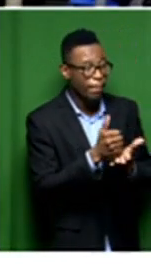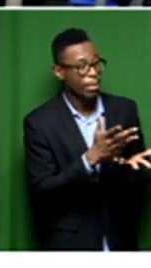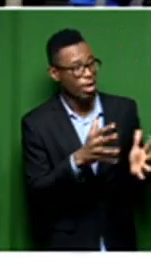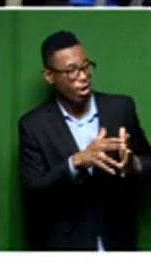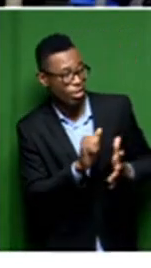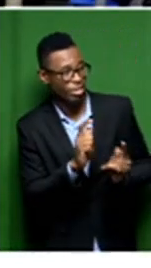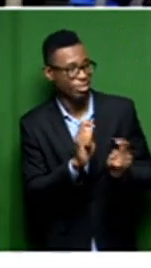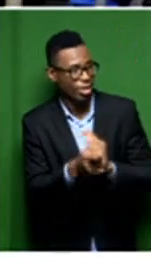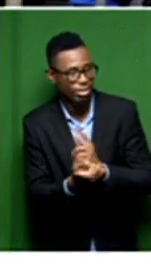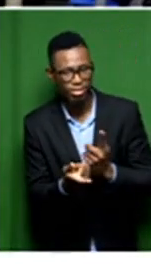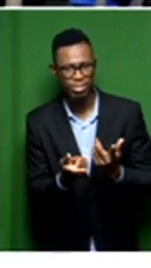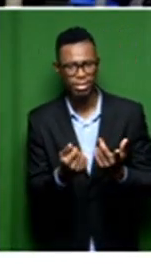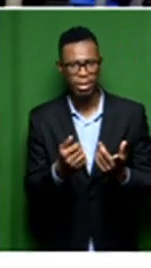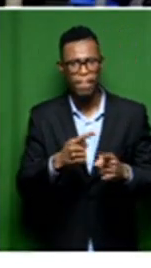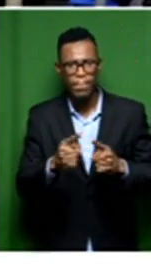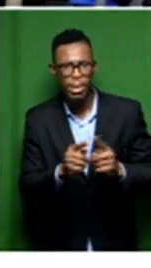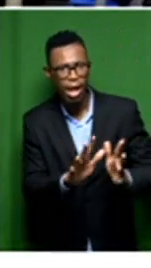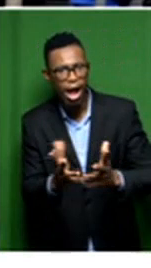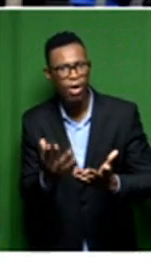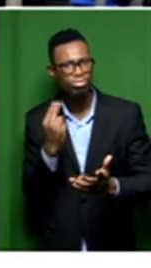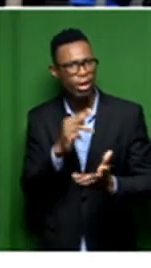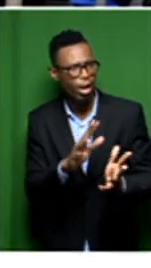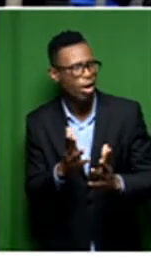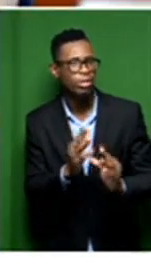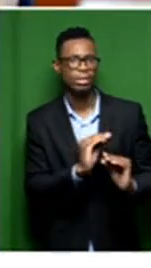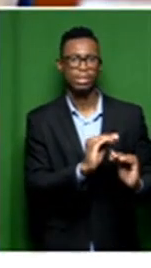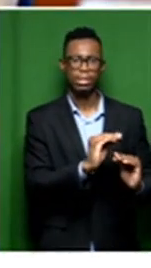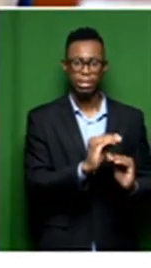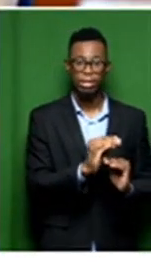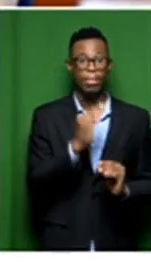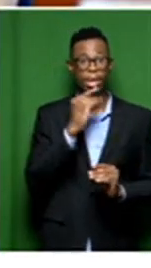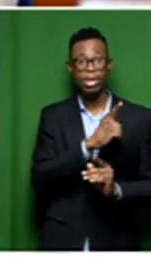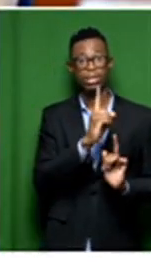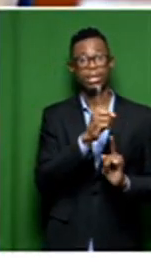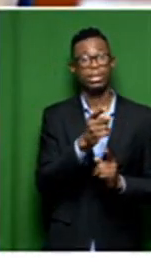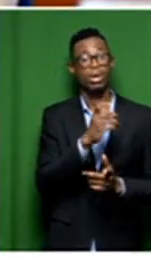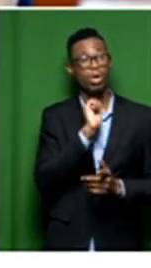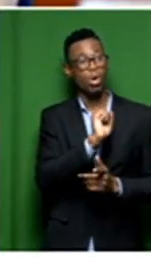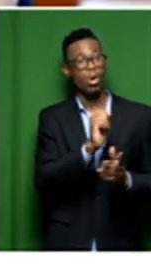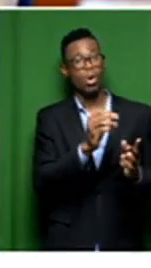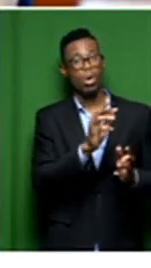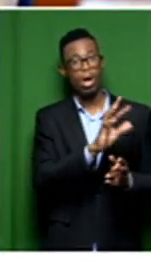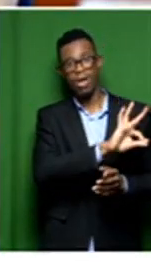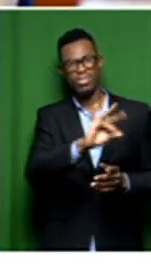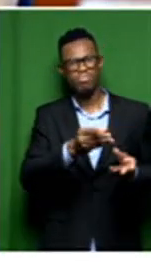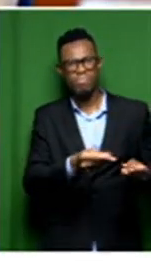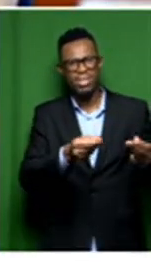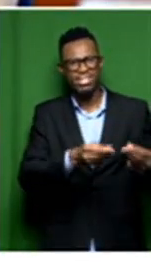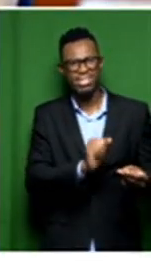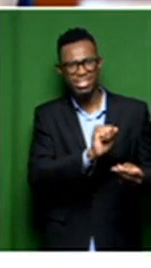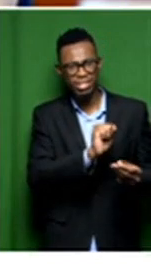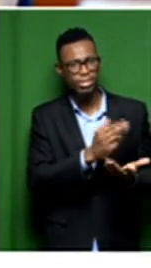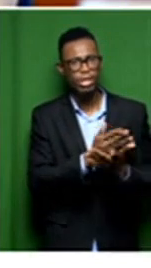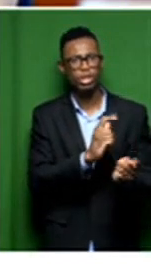learning space. So for example, we show you as a teacher how you can use everyday materials to turn your classroom into a